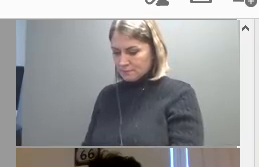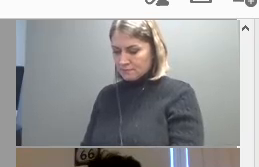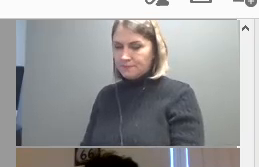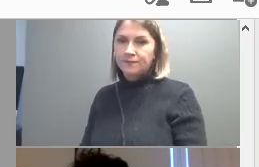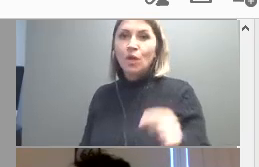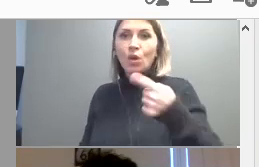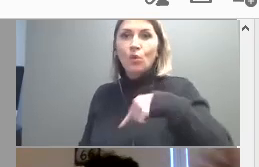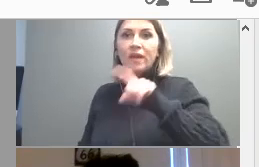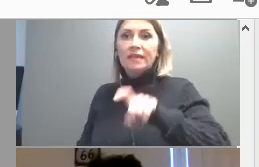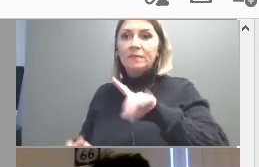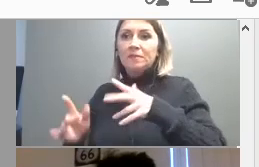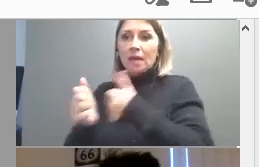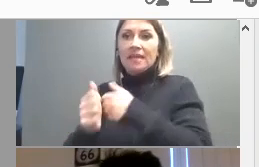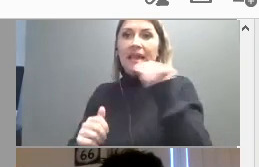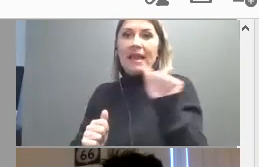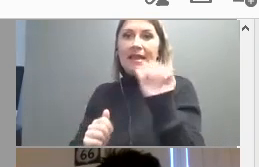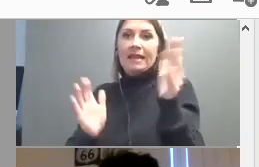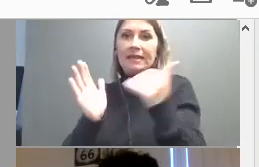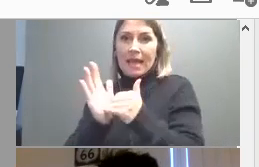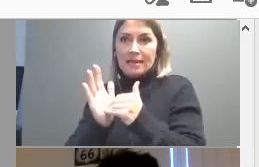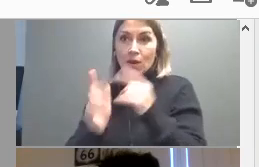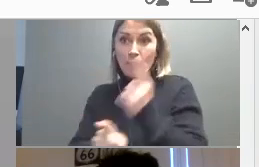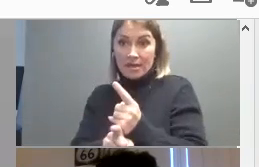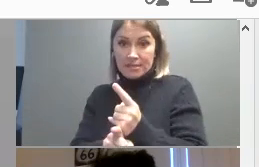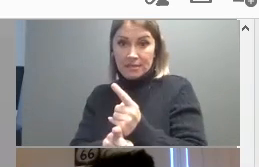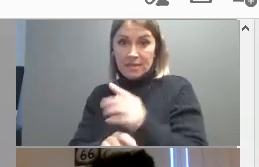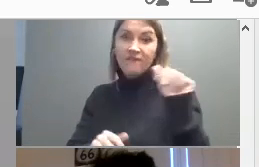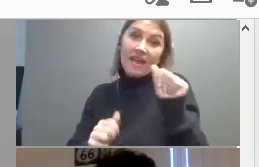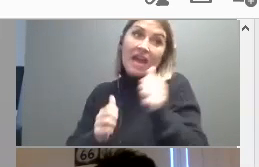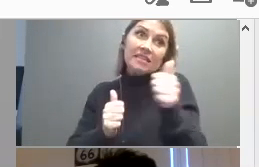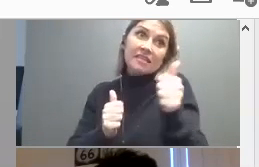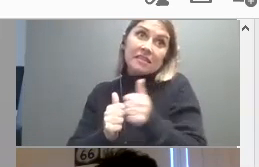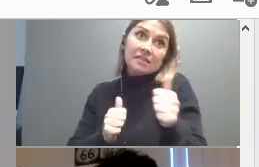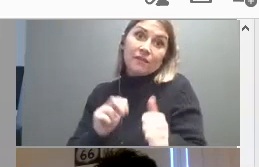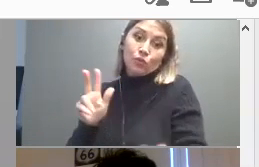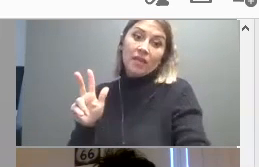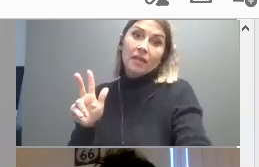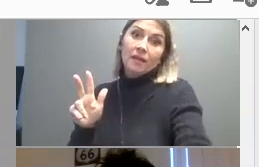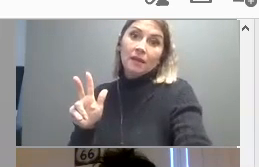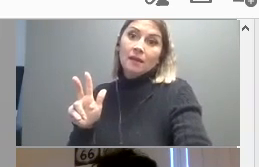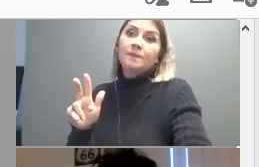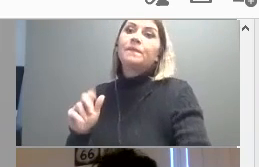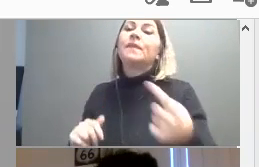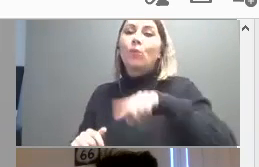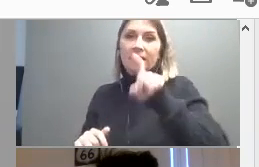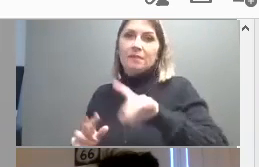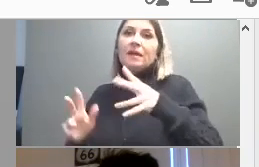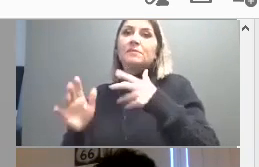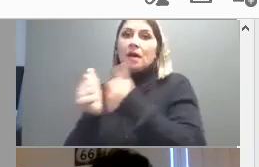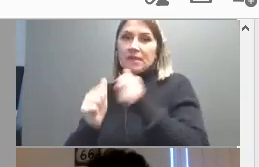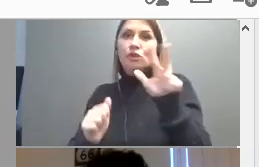able to update A again, right? Even if A had a distance of 3, we need to be able to update 3